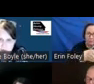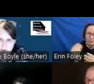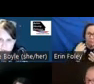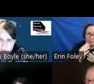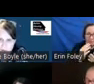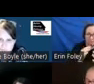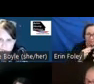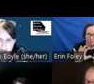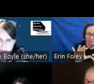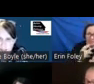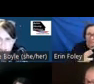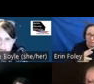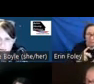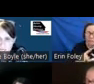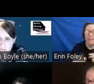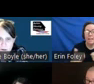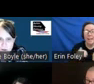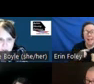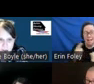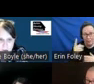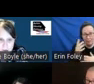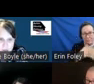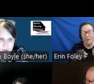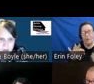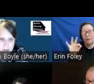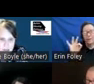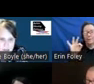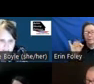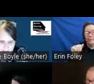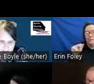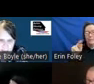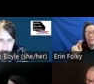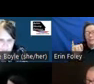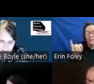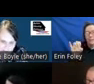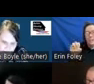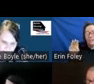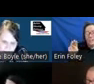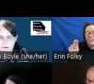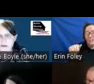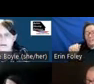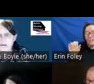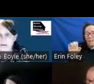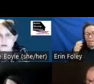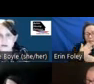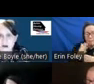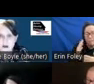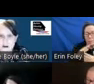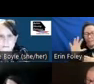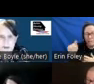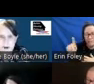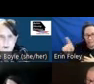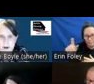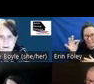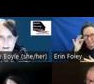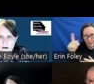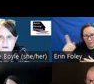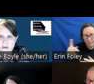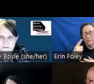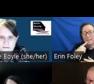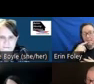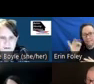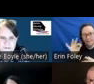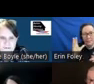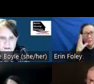provision of Fannie Mae mortgage loans that states that if a parent is acquiring